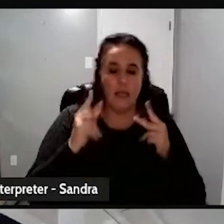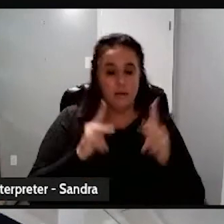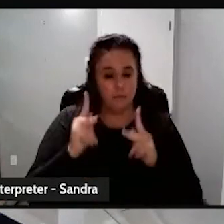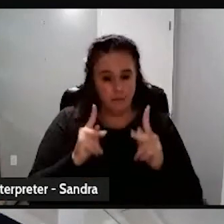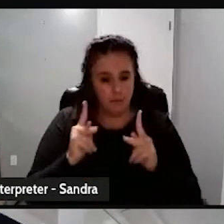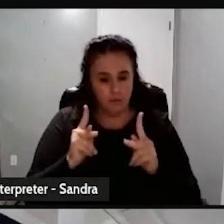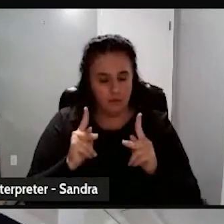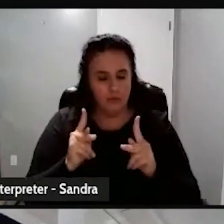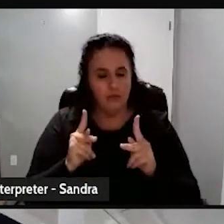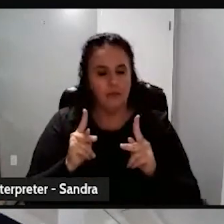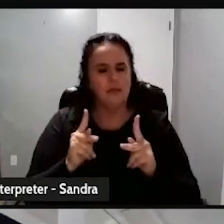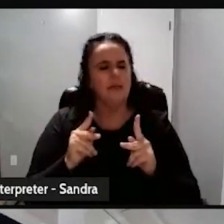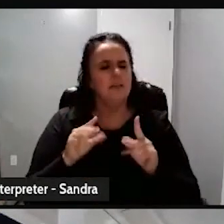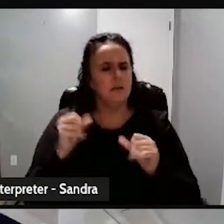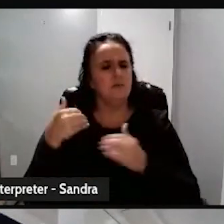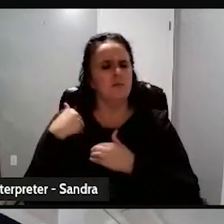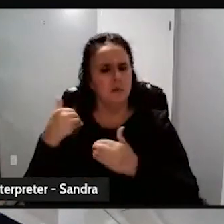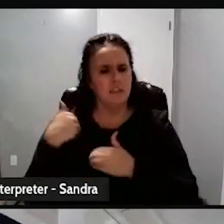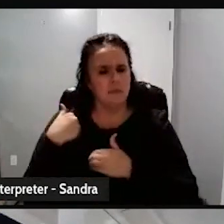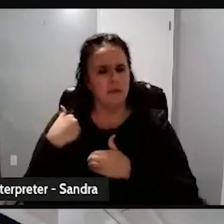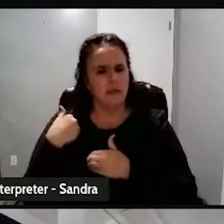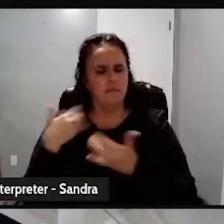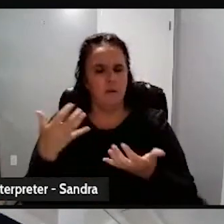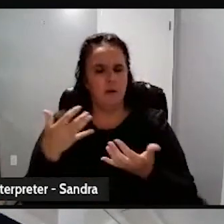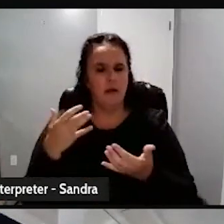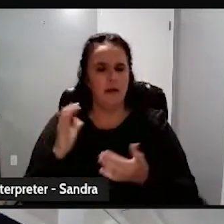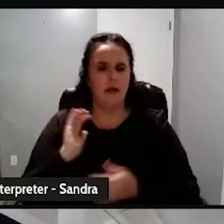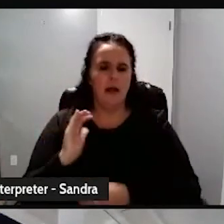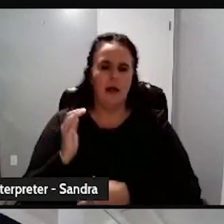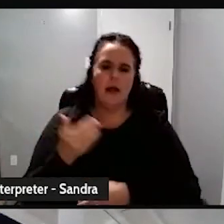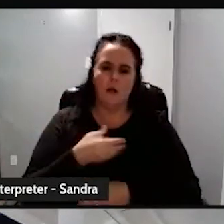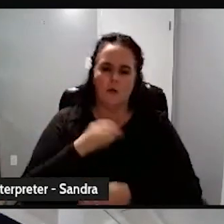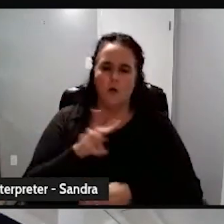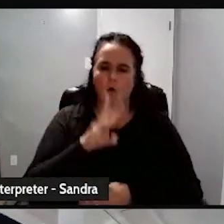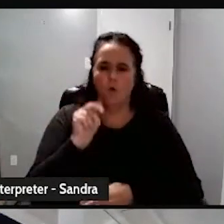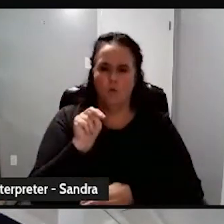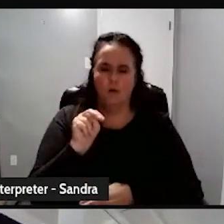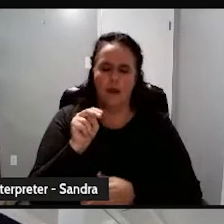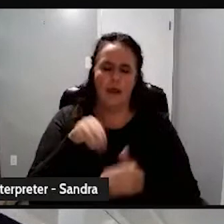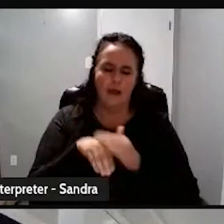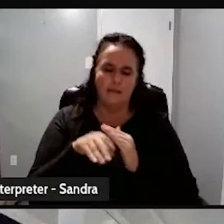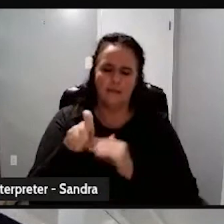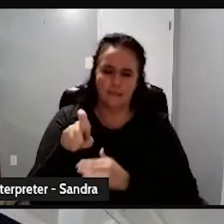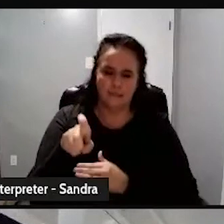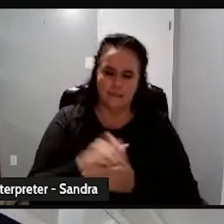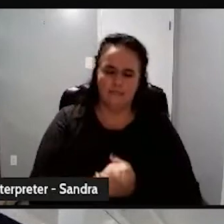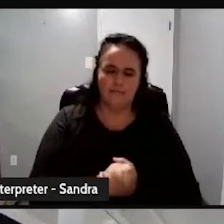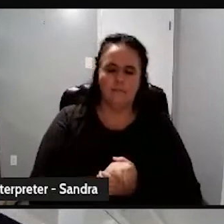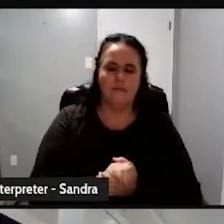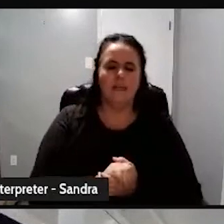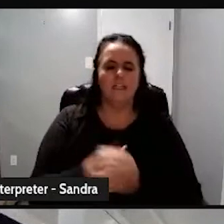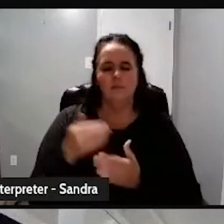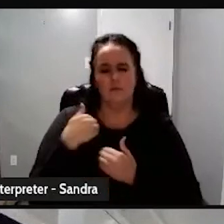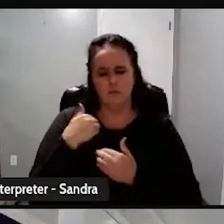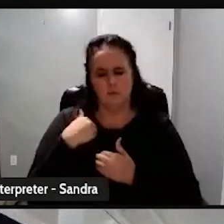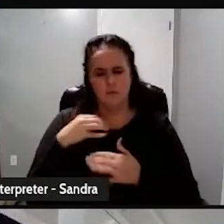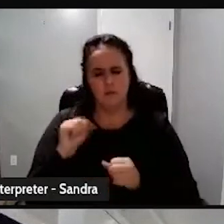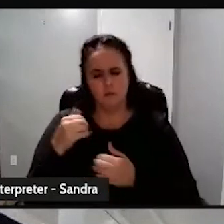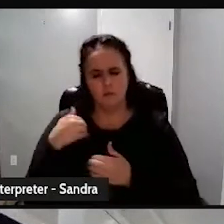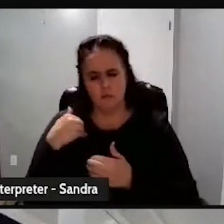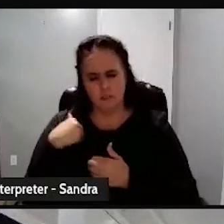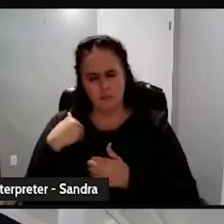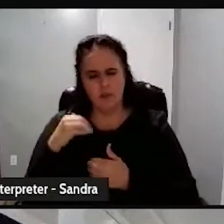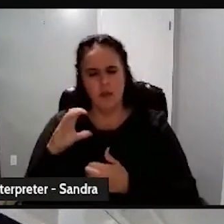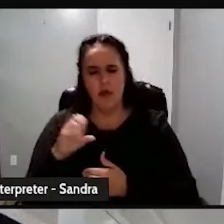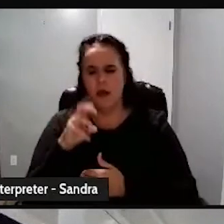be responsible for our own access needs, to be responsible for our own triggers, to